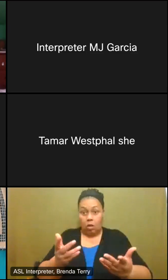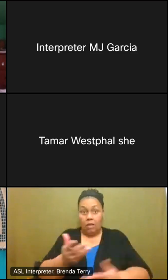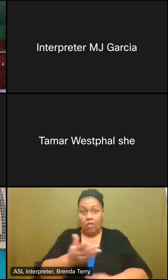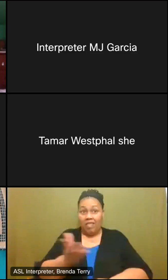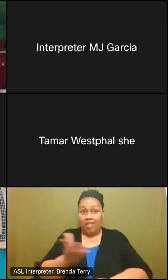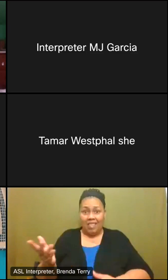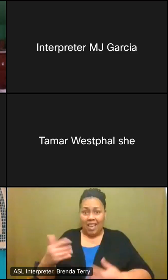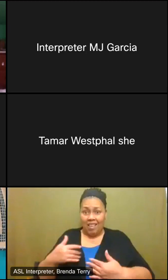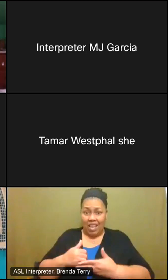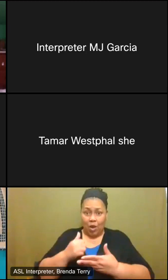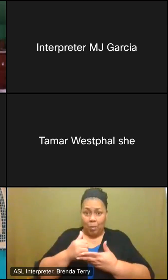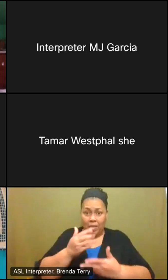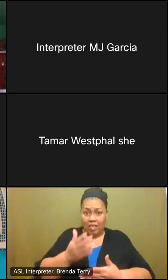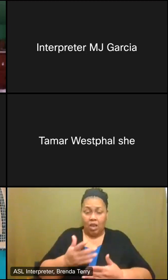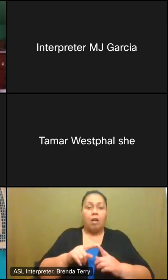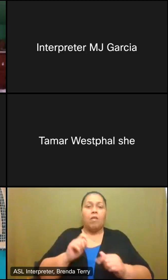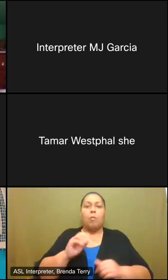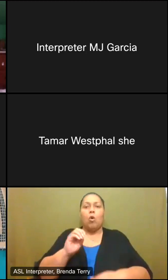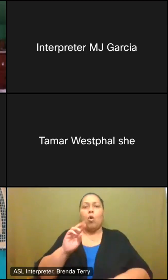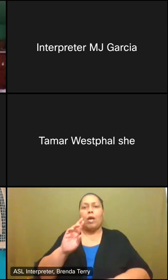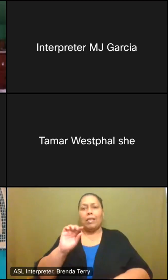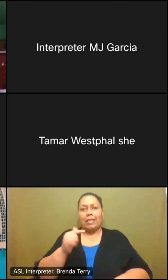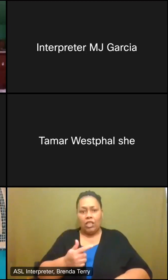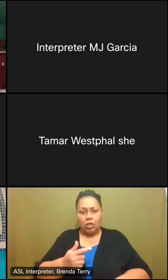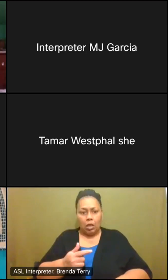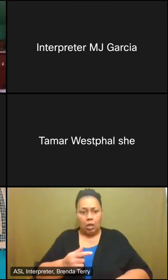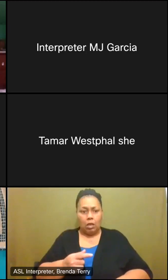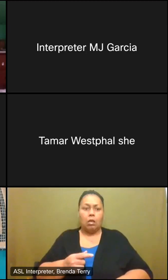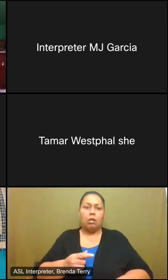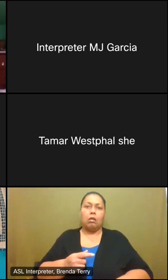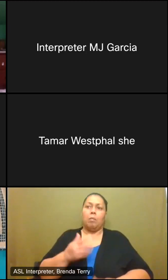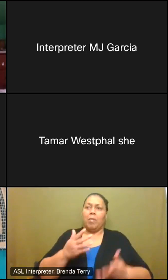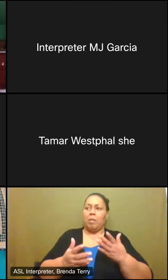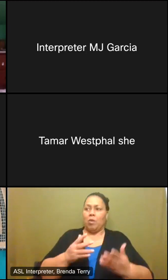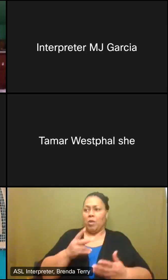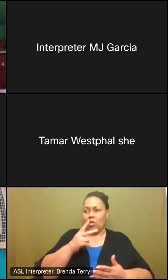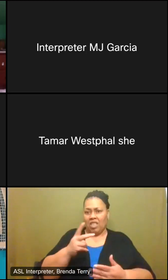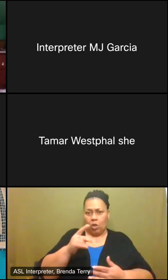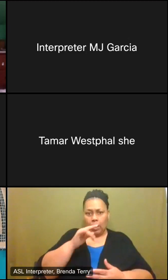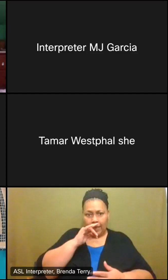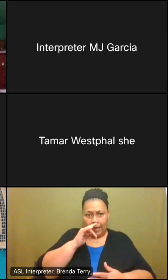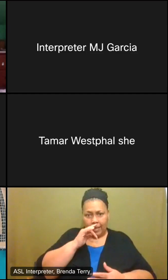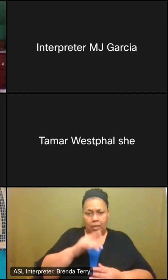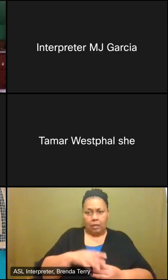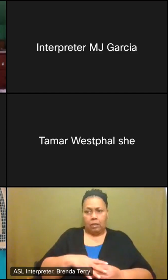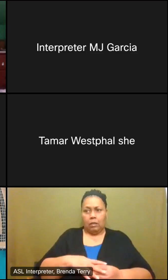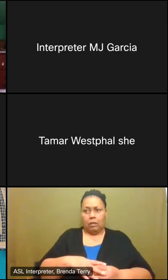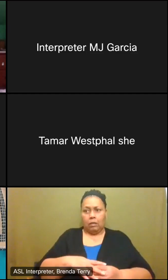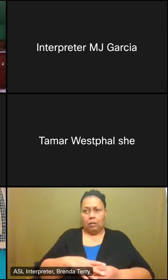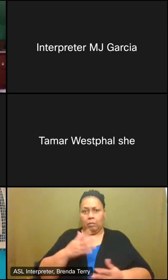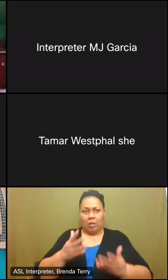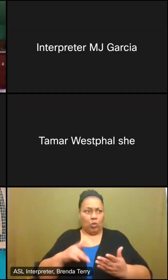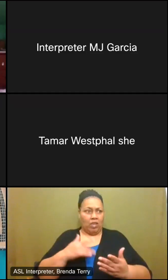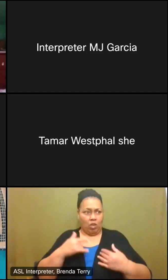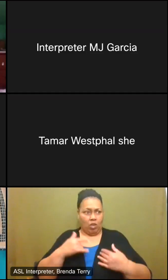an organization, maybe when you see your kids, you can feel that strong and go out and